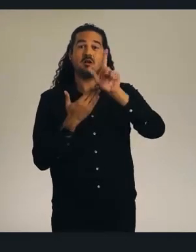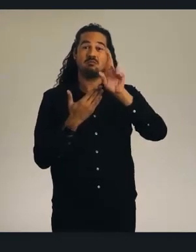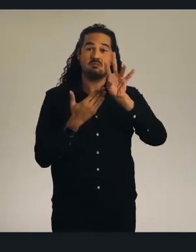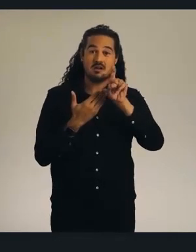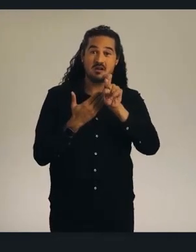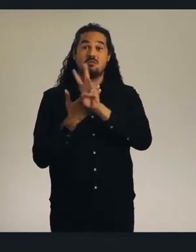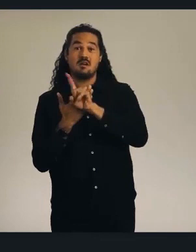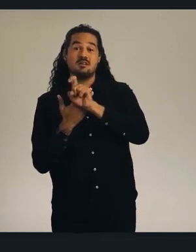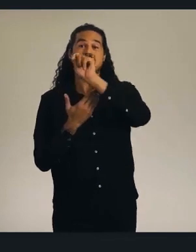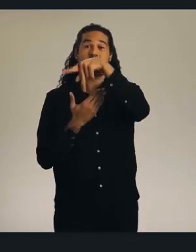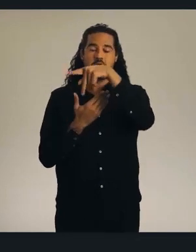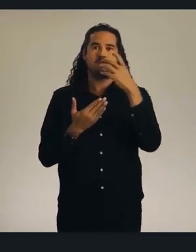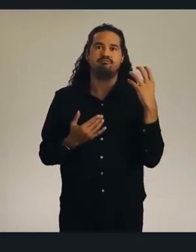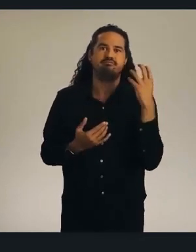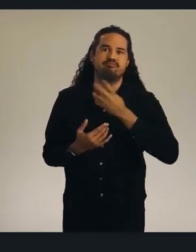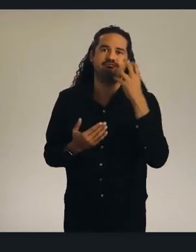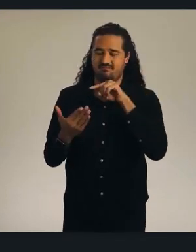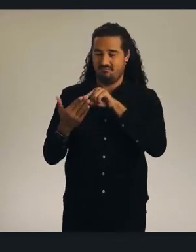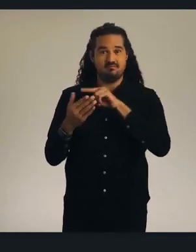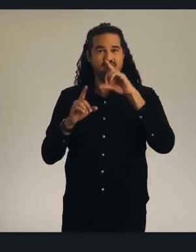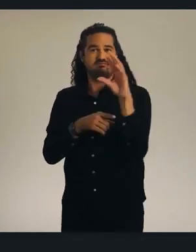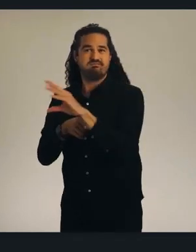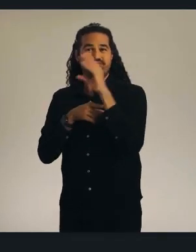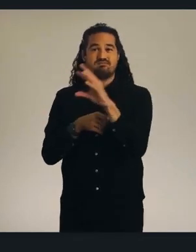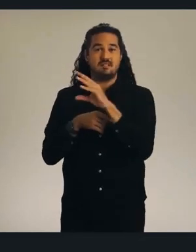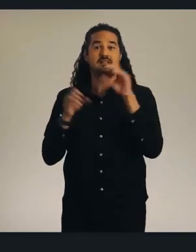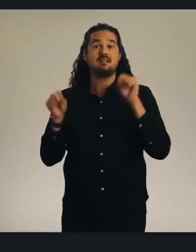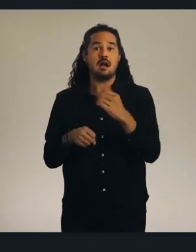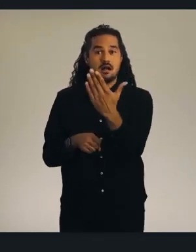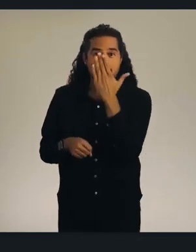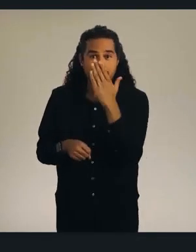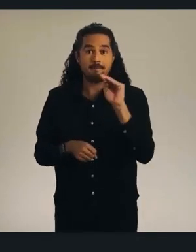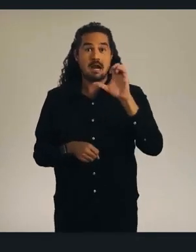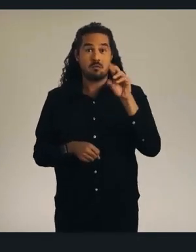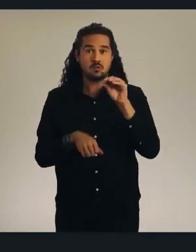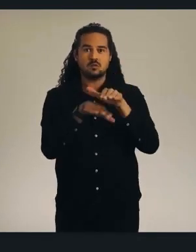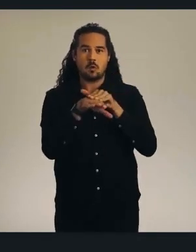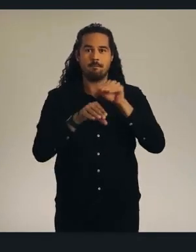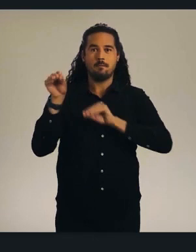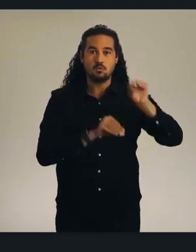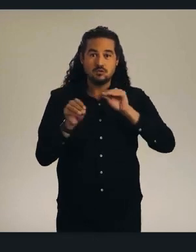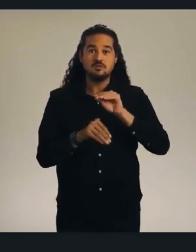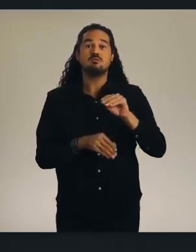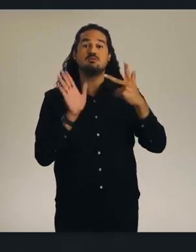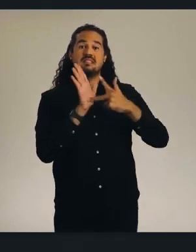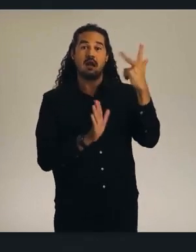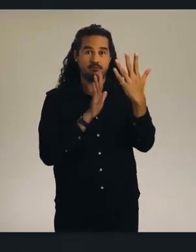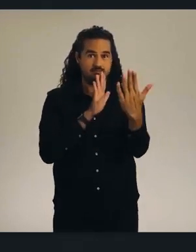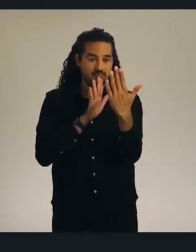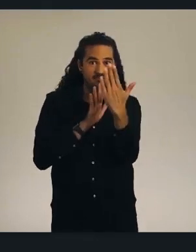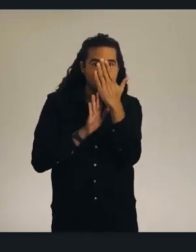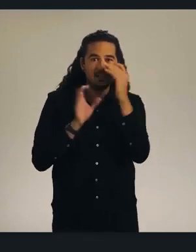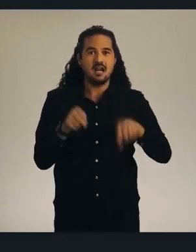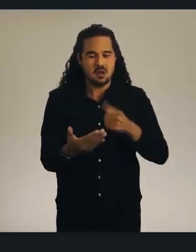device for filmmaking. The new ultra-wide camera enables amazing macro slow-mo videos thanks to the new lens design. And the new 3x telephoto allows you to zoom even closer to the action and